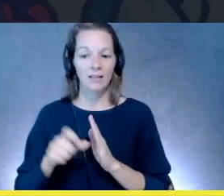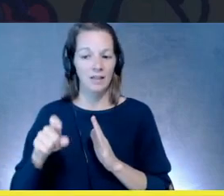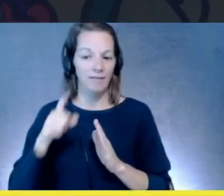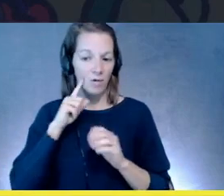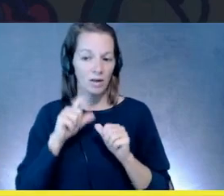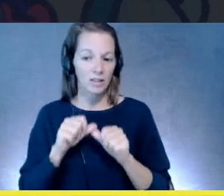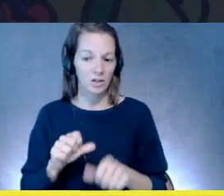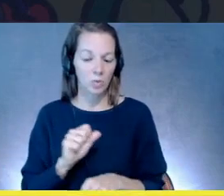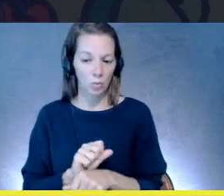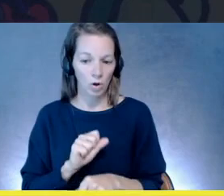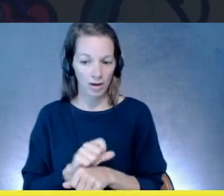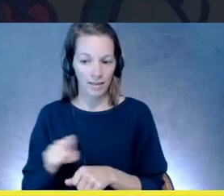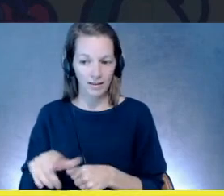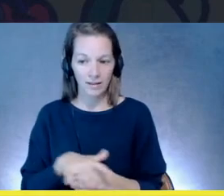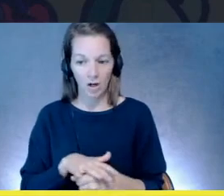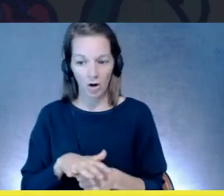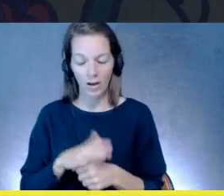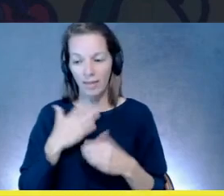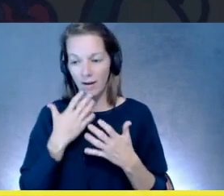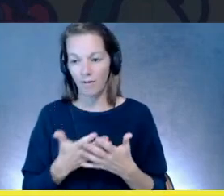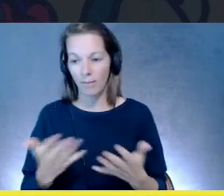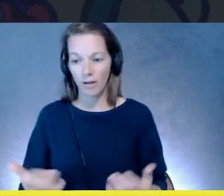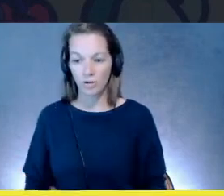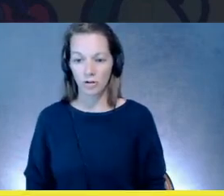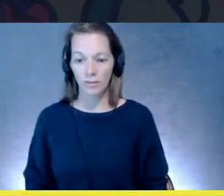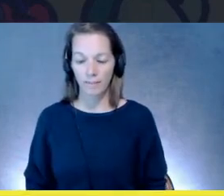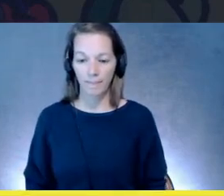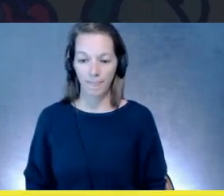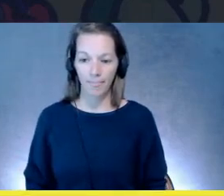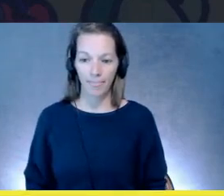area. Thank you very much.